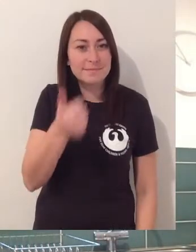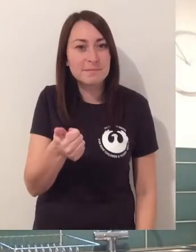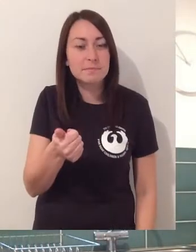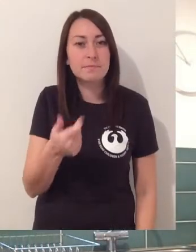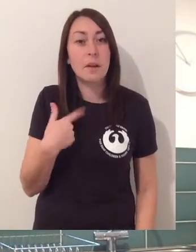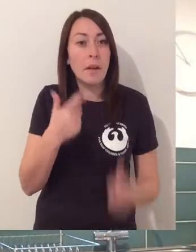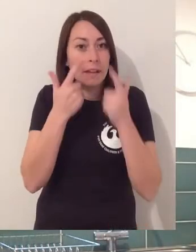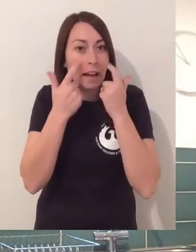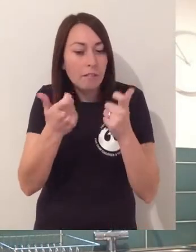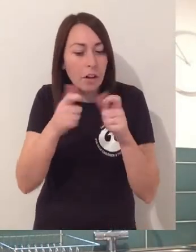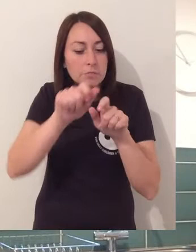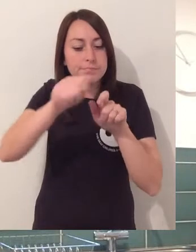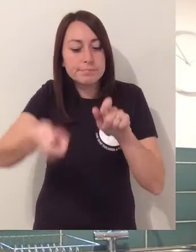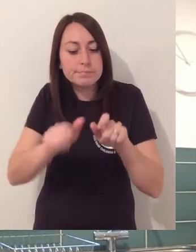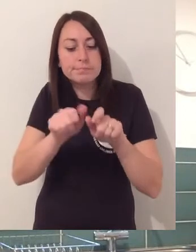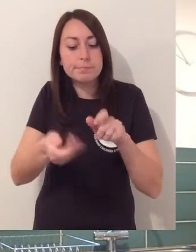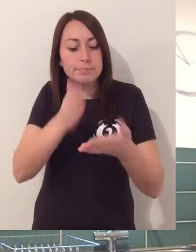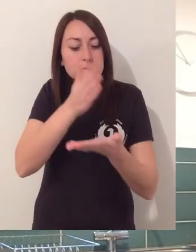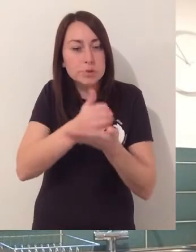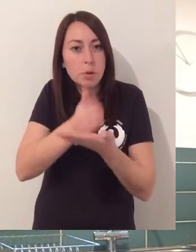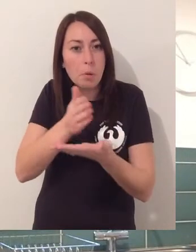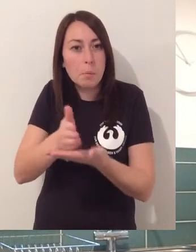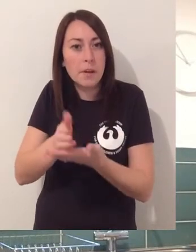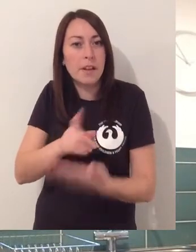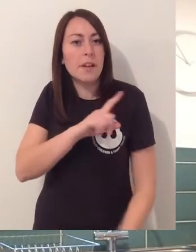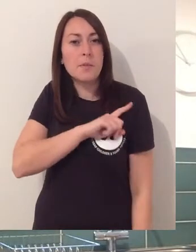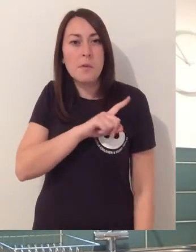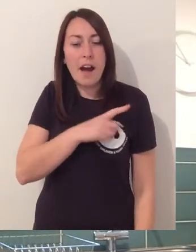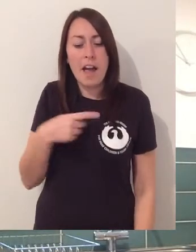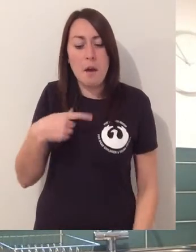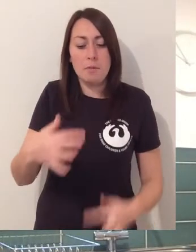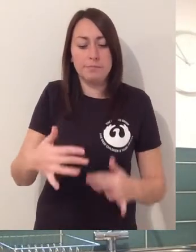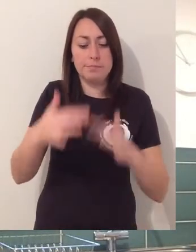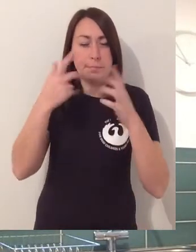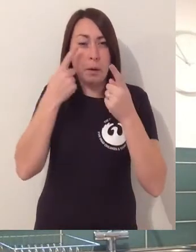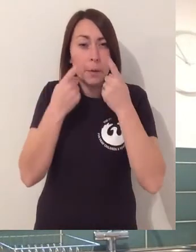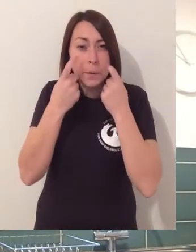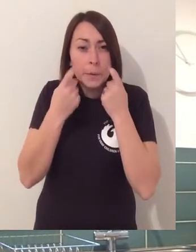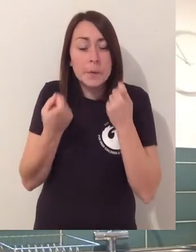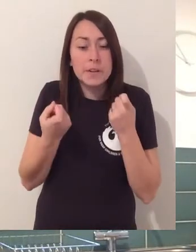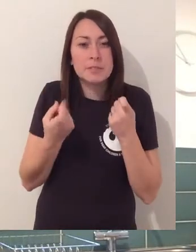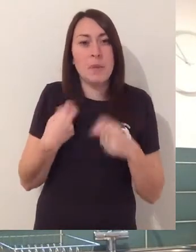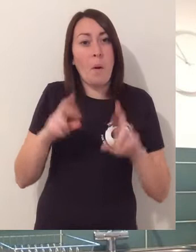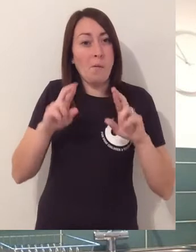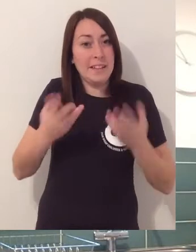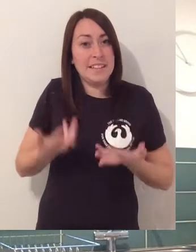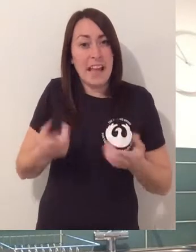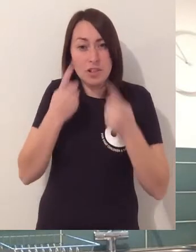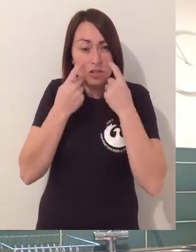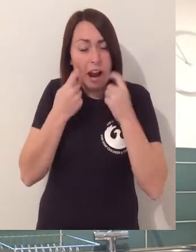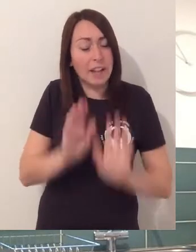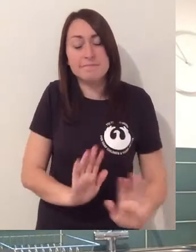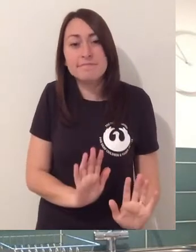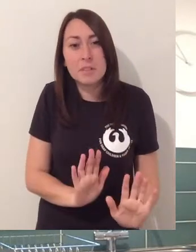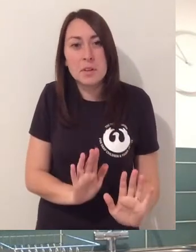Lovely. And be careful when you're peeling this, because often when you're peeling onions they do tend to make you cry. Hopefully I won't cry today. So what you want to do is try